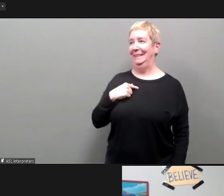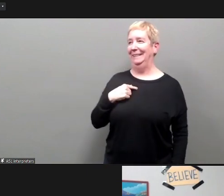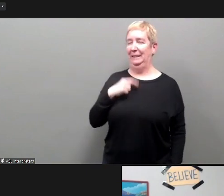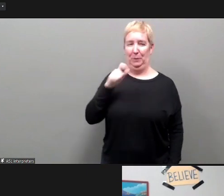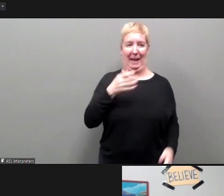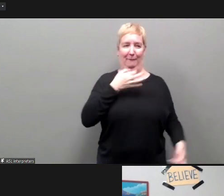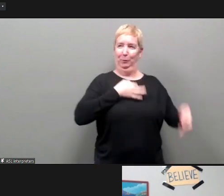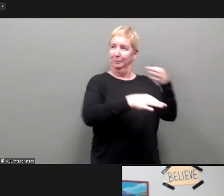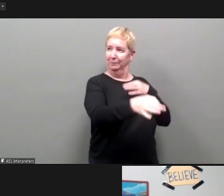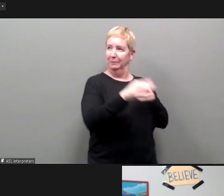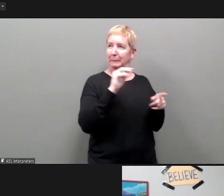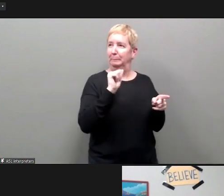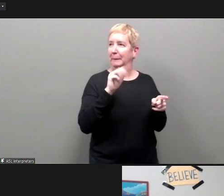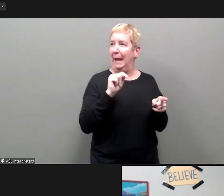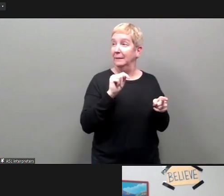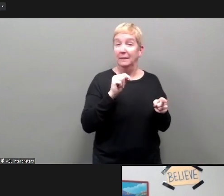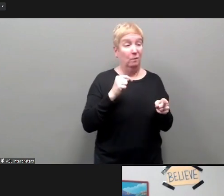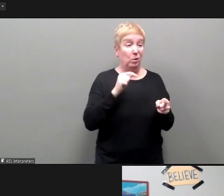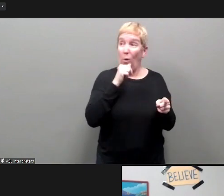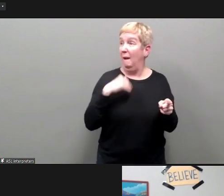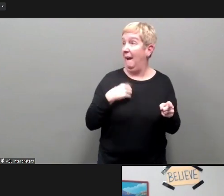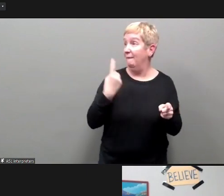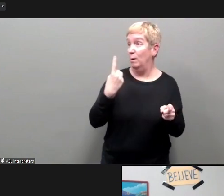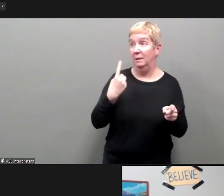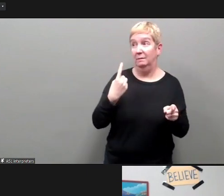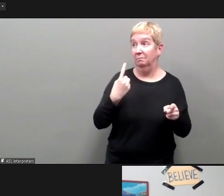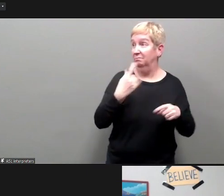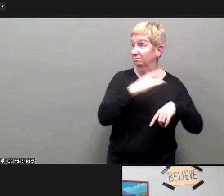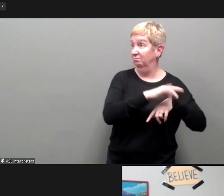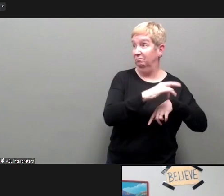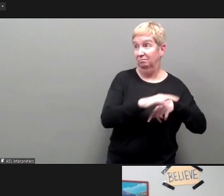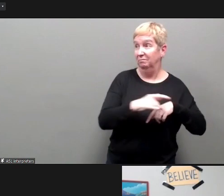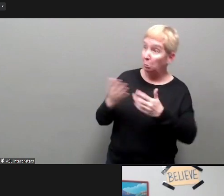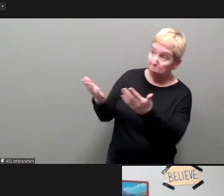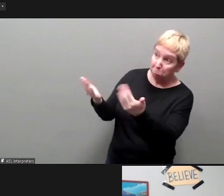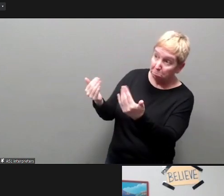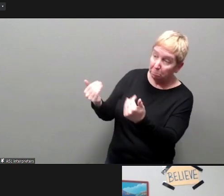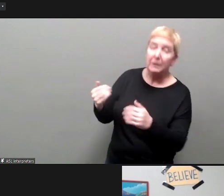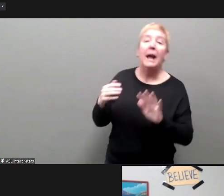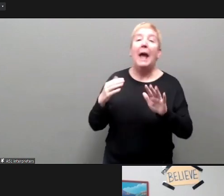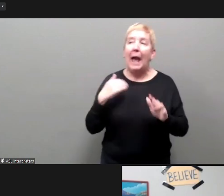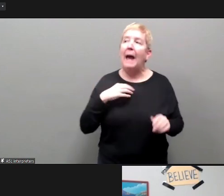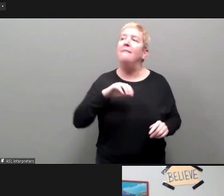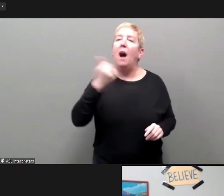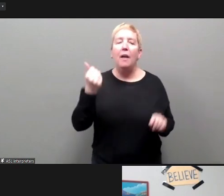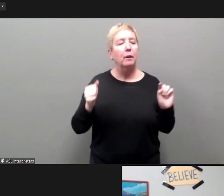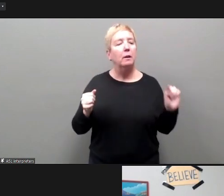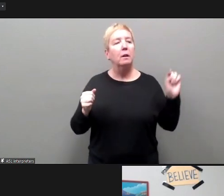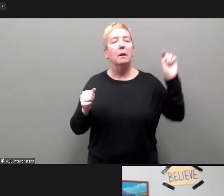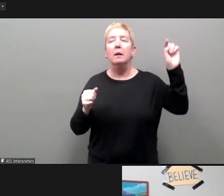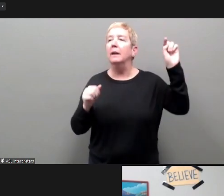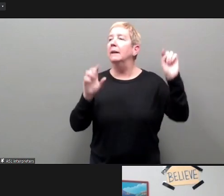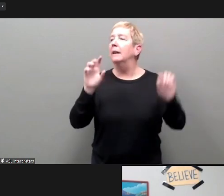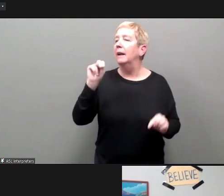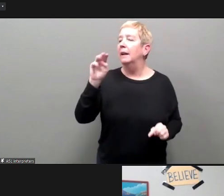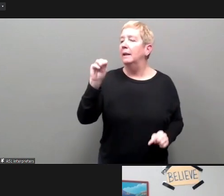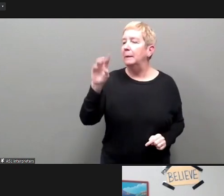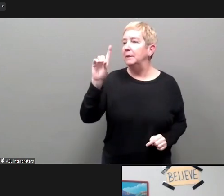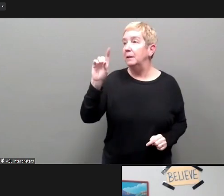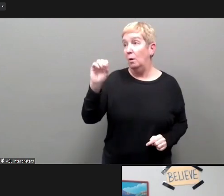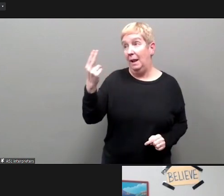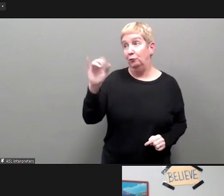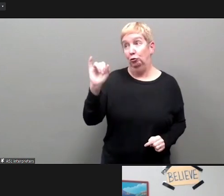don't have someone lined up. We also have other jobs in at higher levels in DOH and HSD as well.